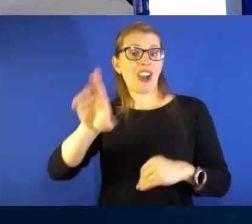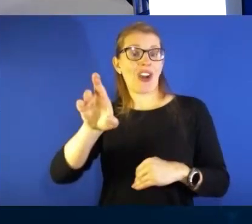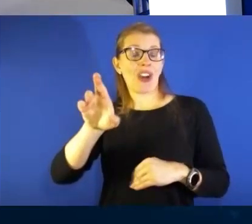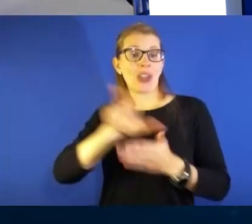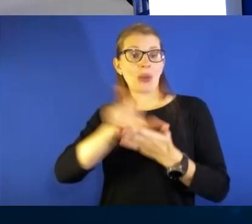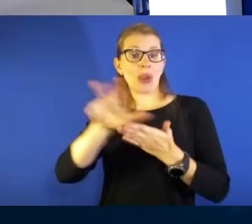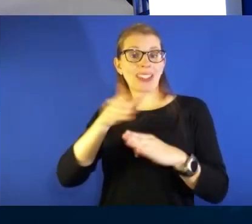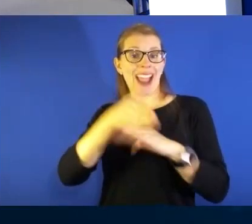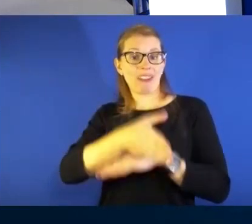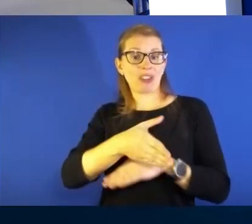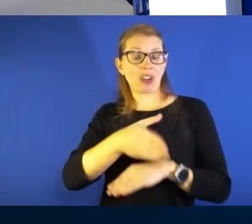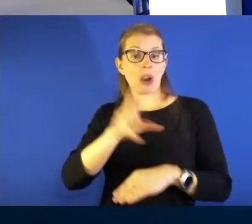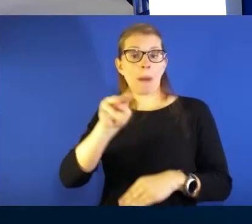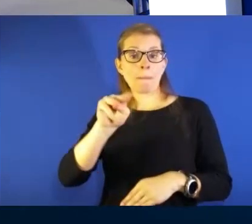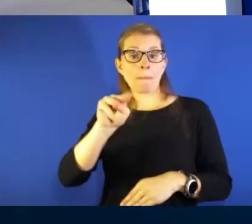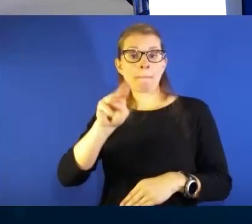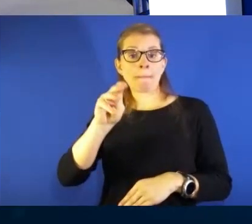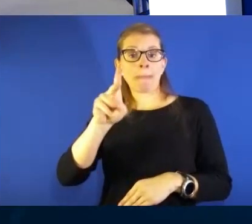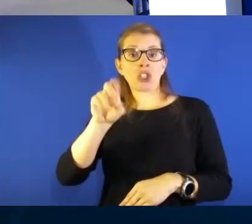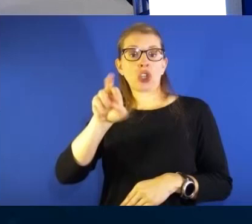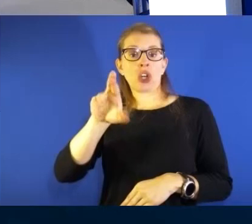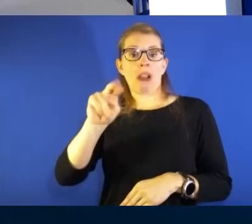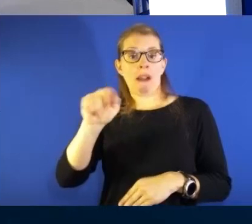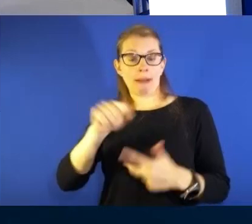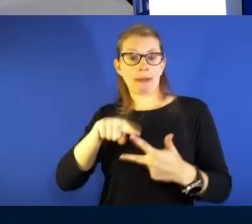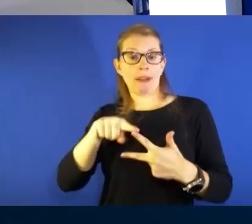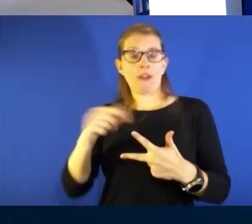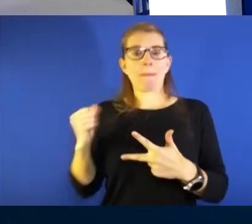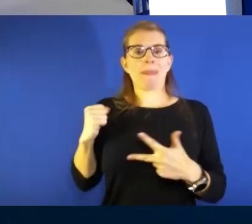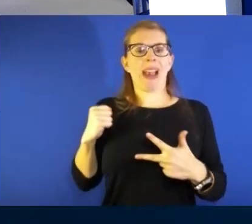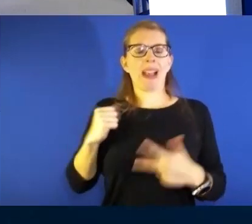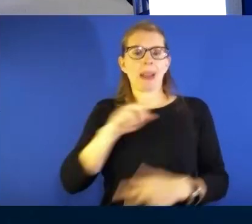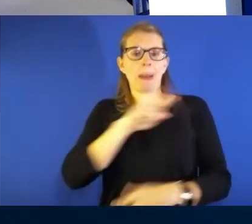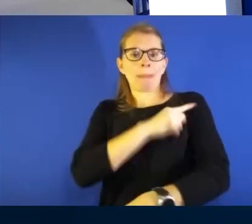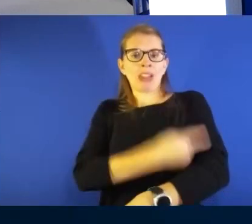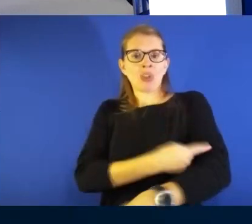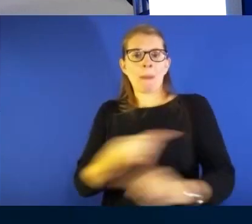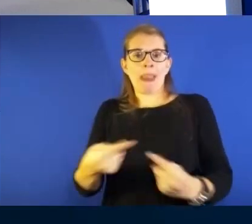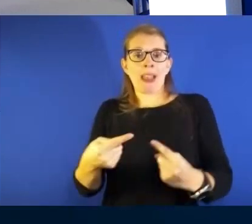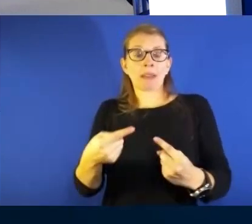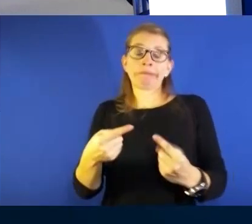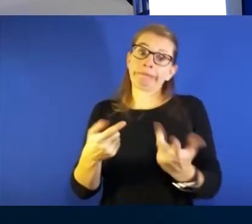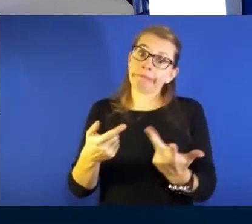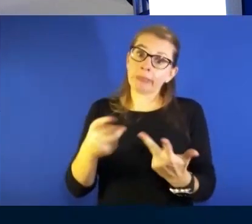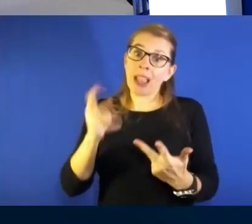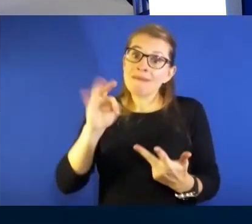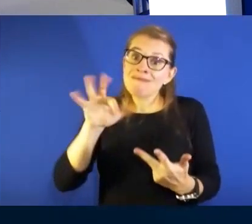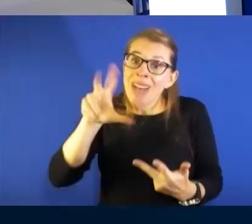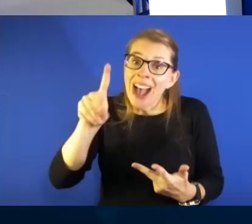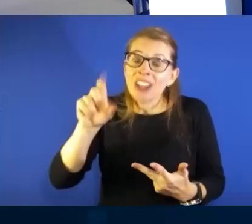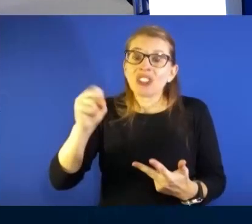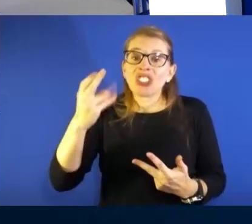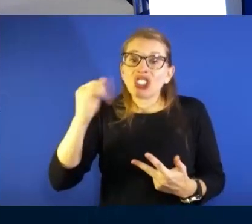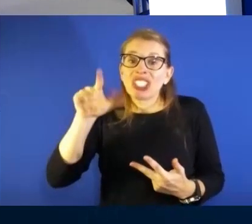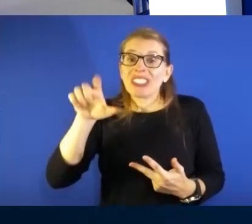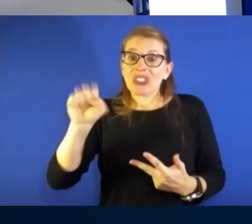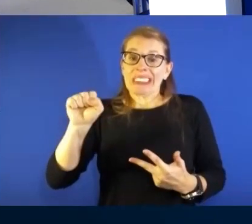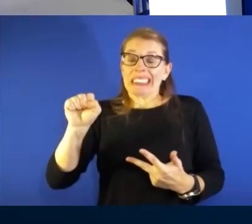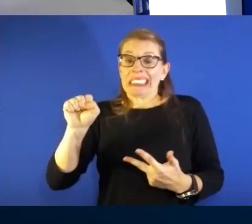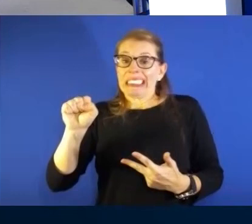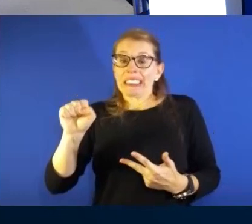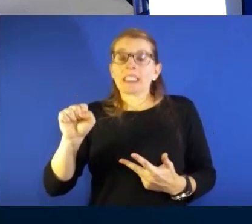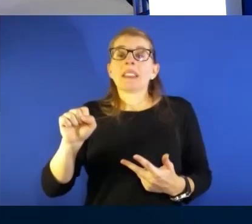a Moderna first shot for a major back muscle pain. Turns out it was a very mild case of shingles. She had a